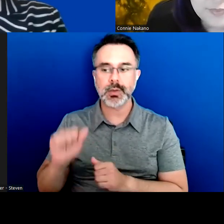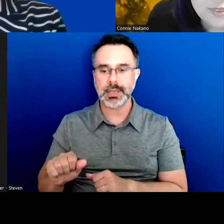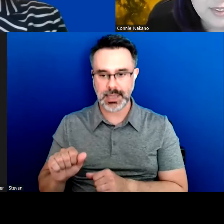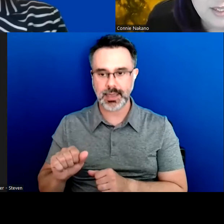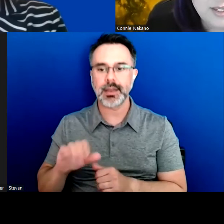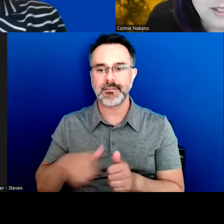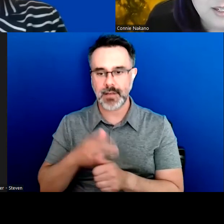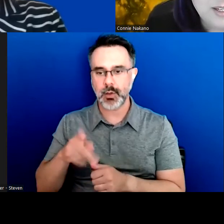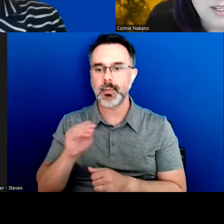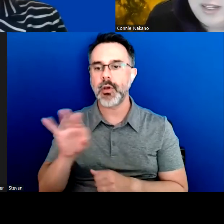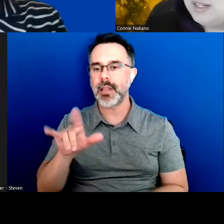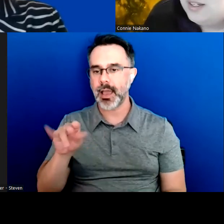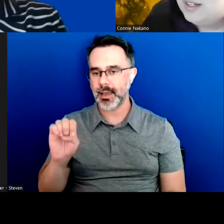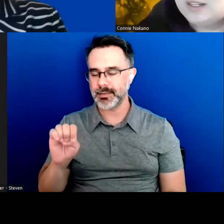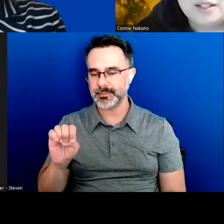offline.